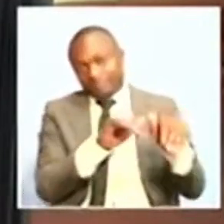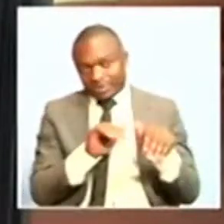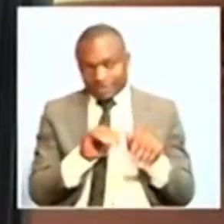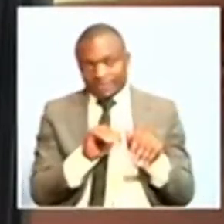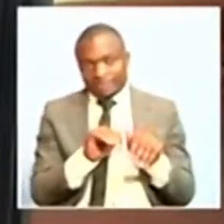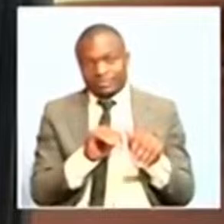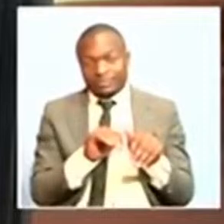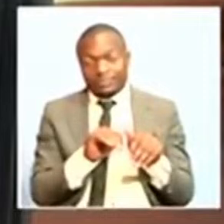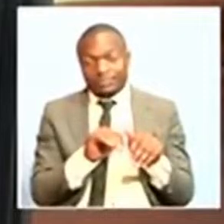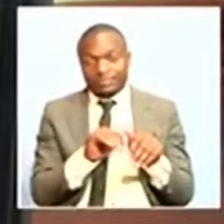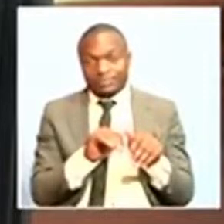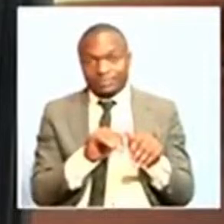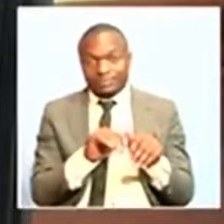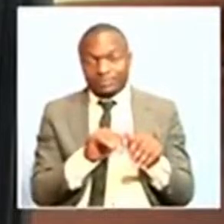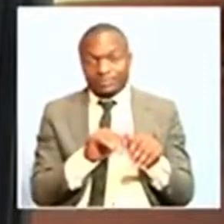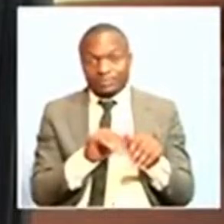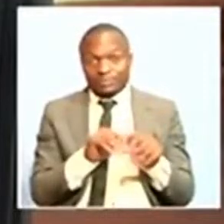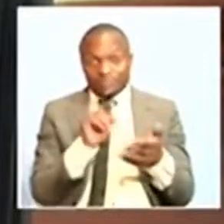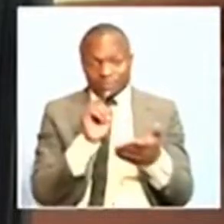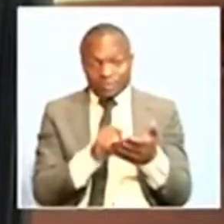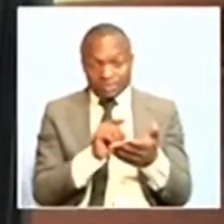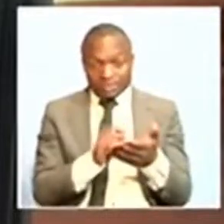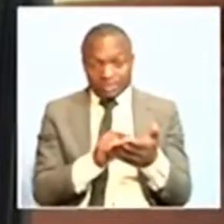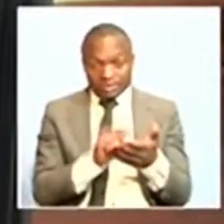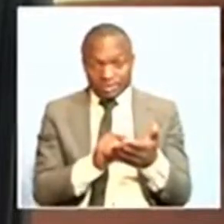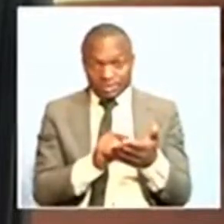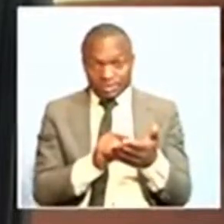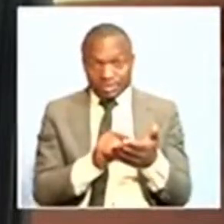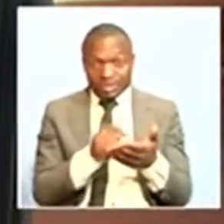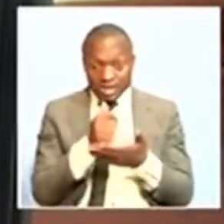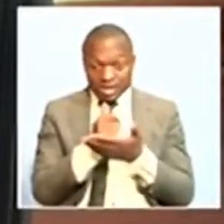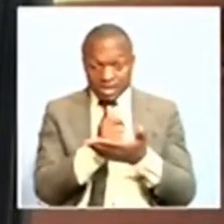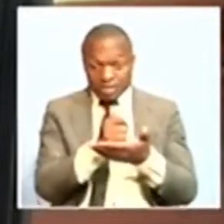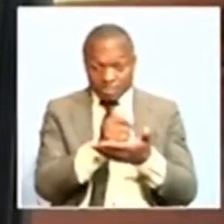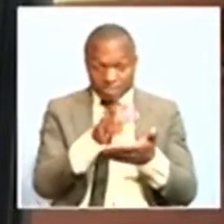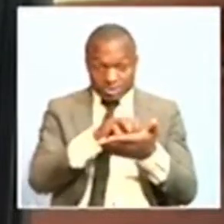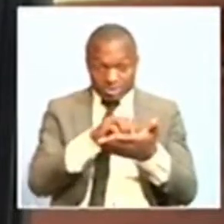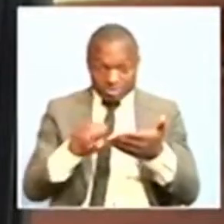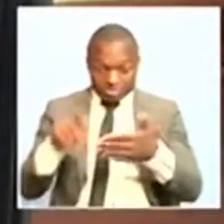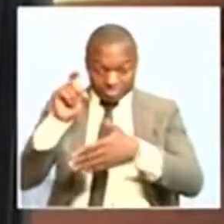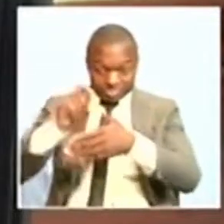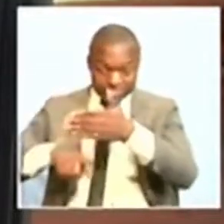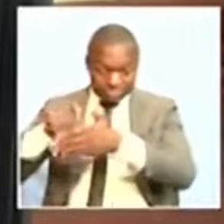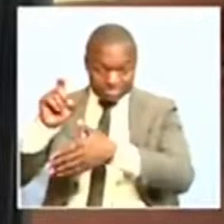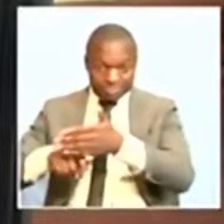Then also, when it comes to the exemptions for these sectors,